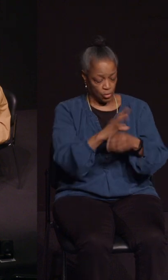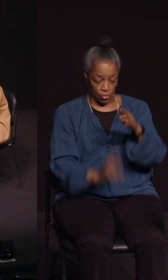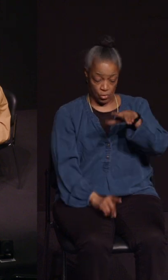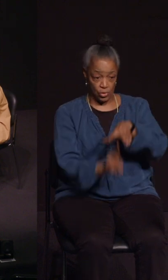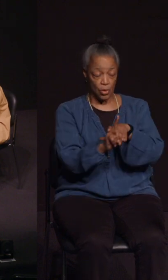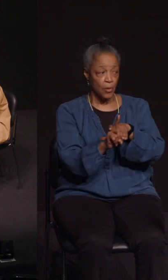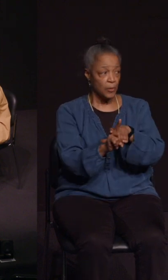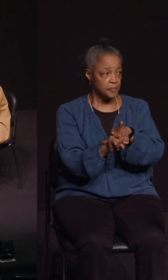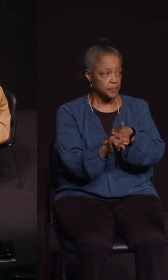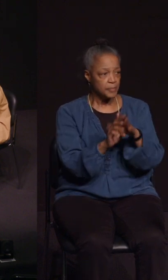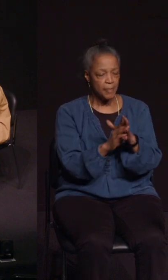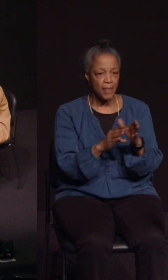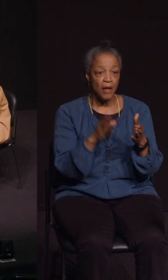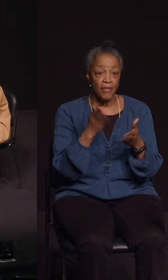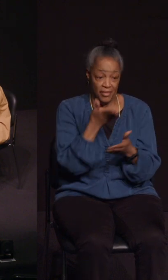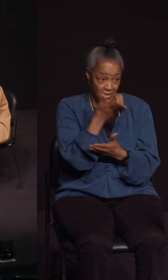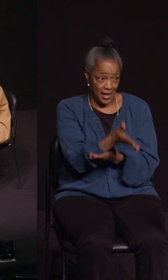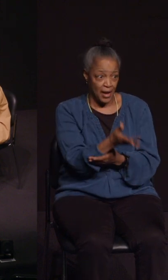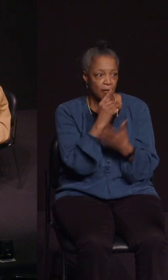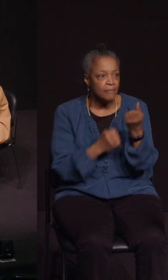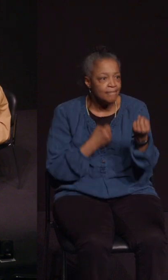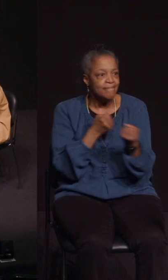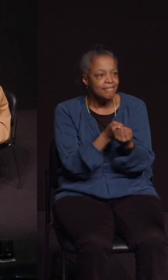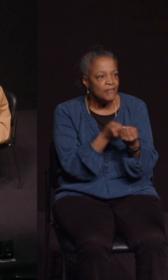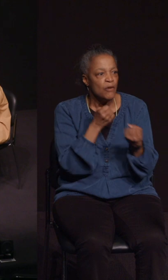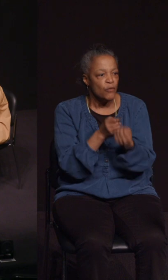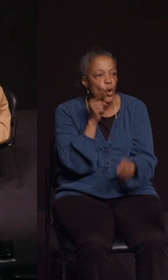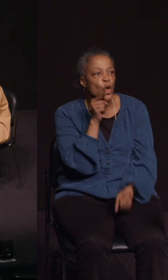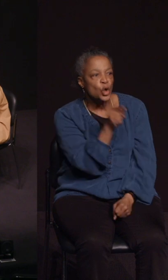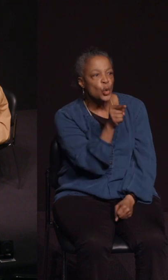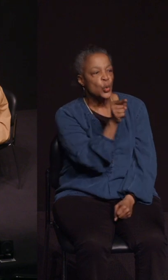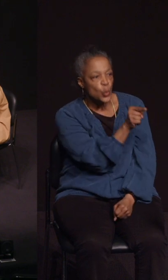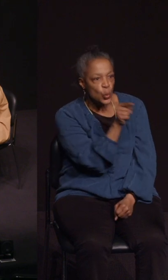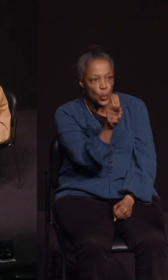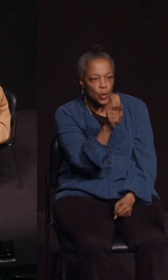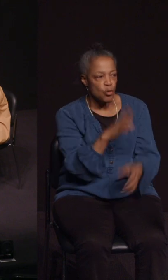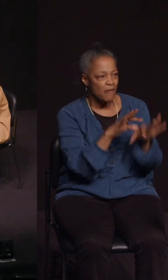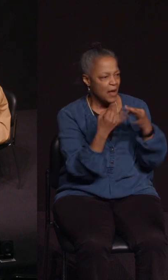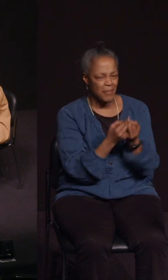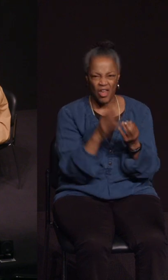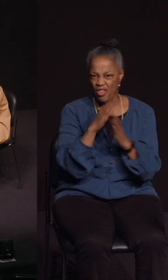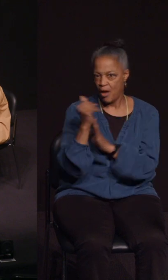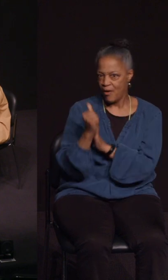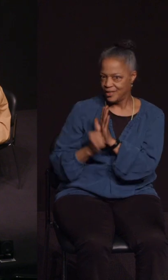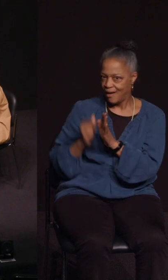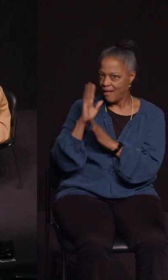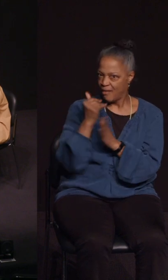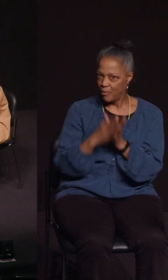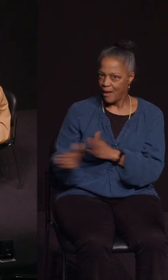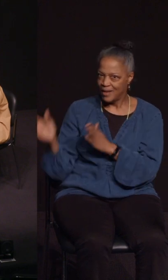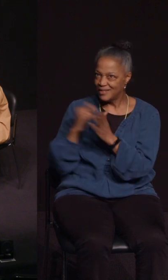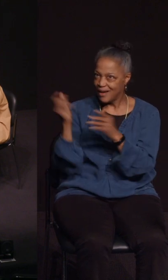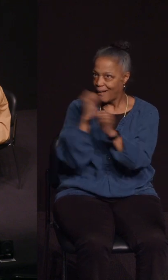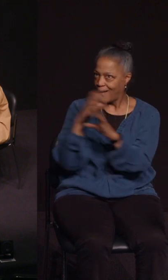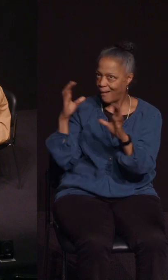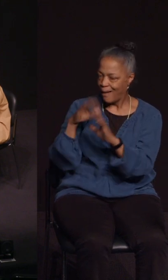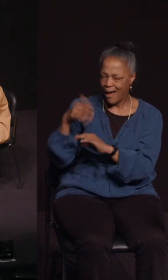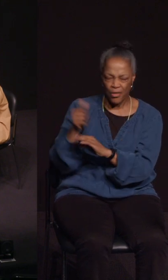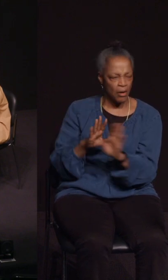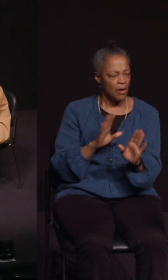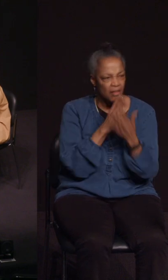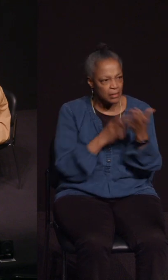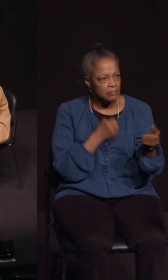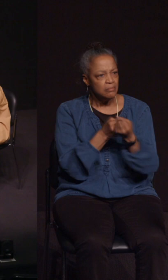up, who is strictly there for you, not for their own agenda, not for all of that other mess. That